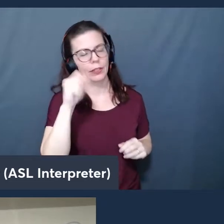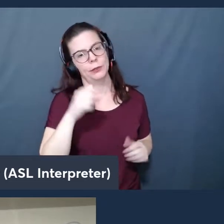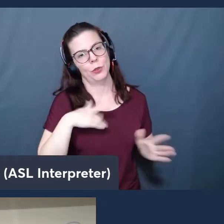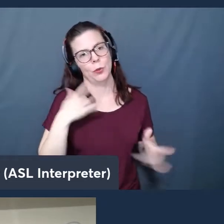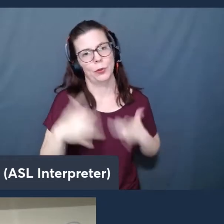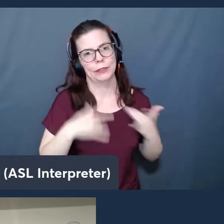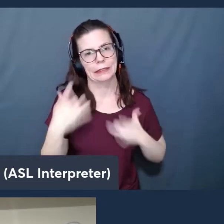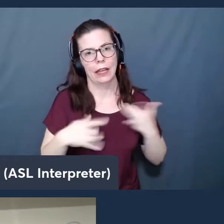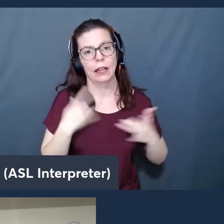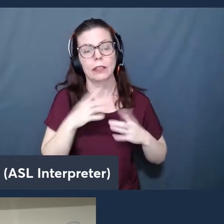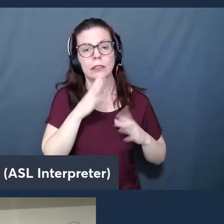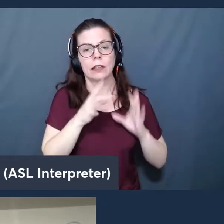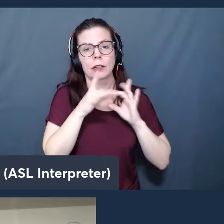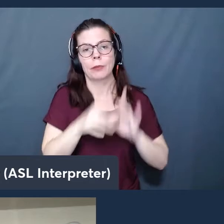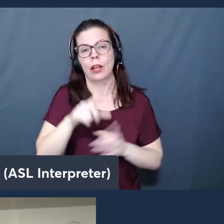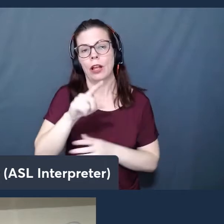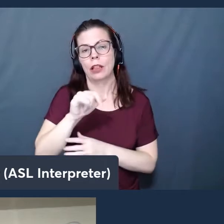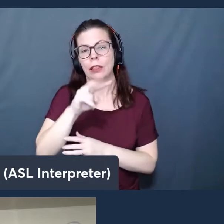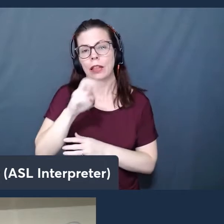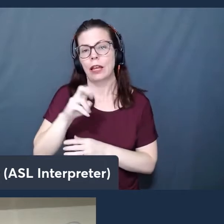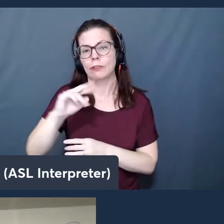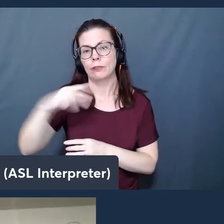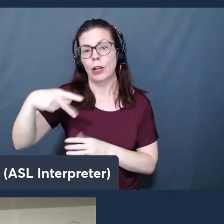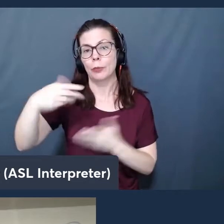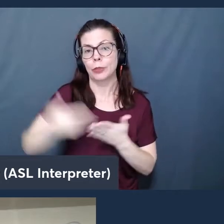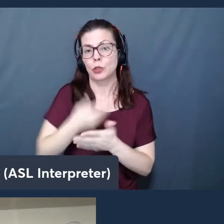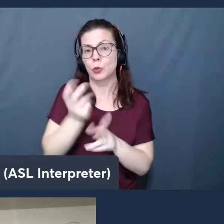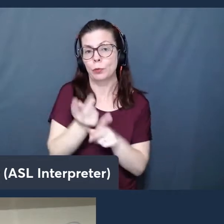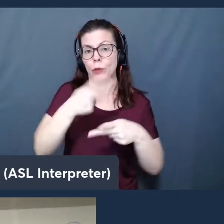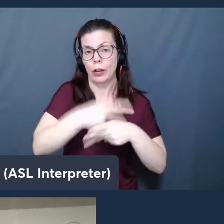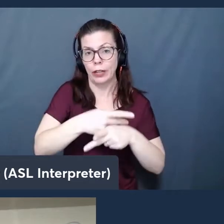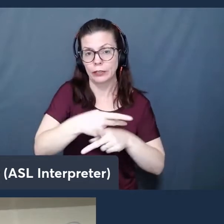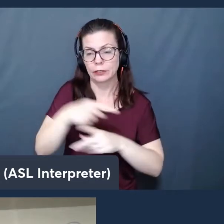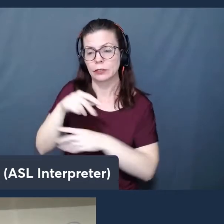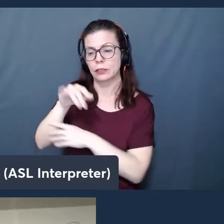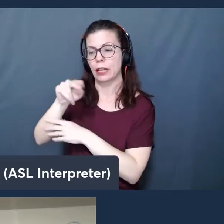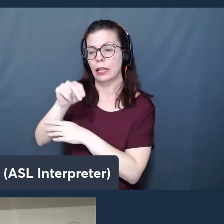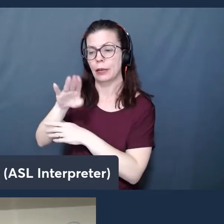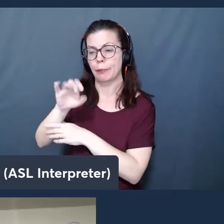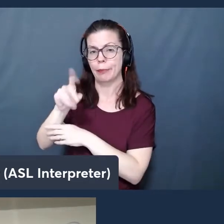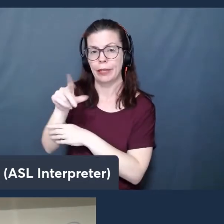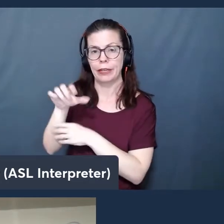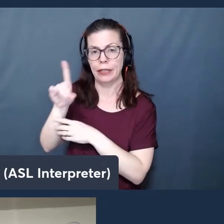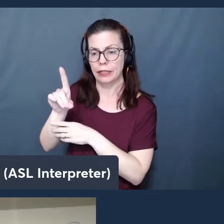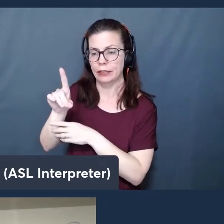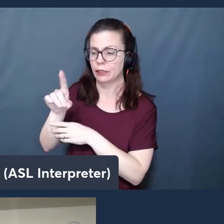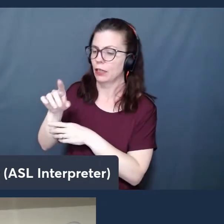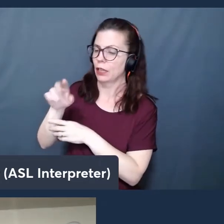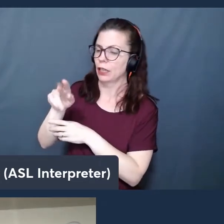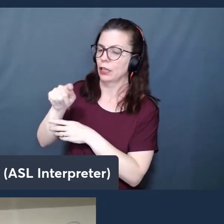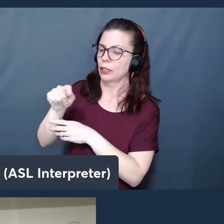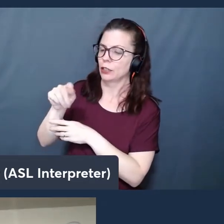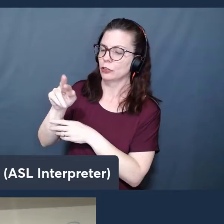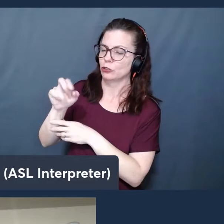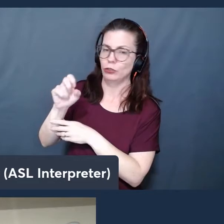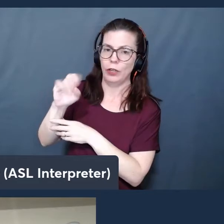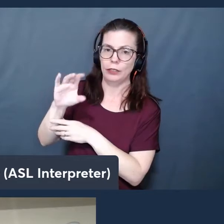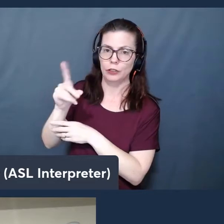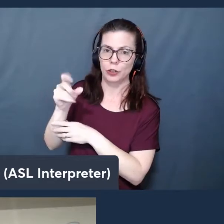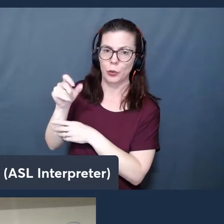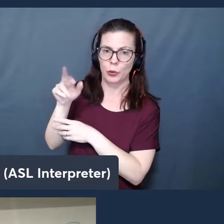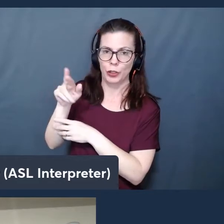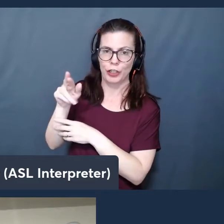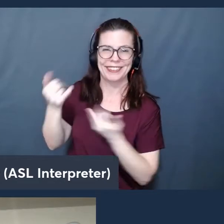about LiveRamp's new product offering, the embedded transcoder, now available within AWS